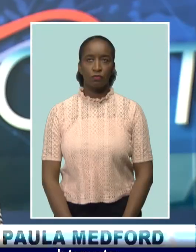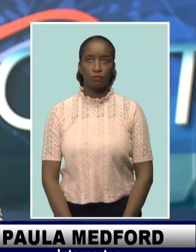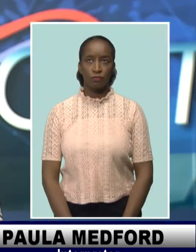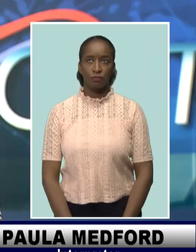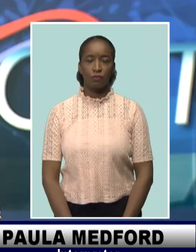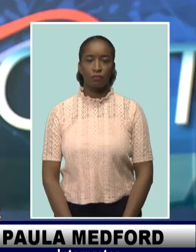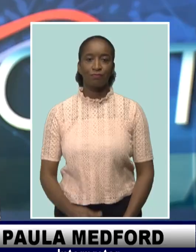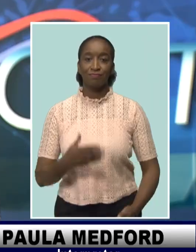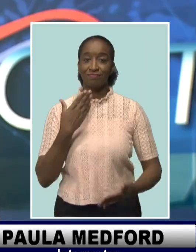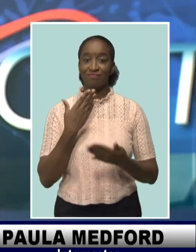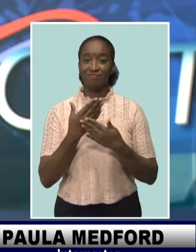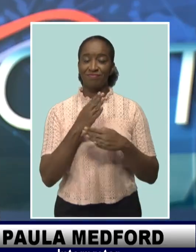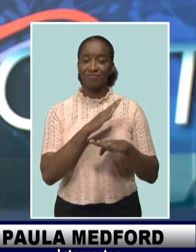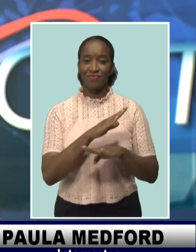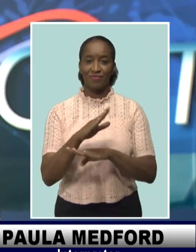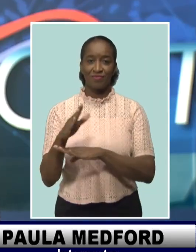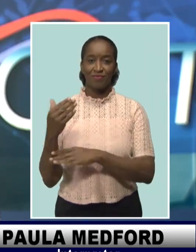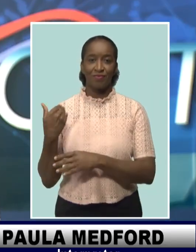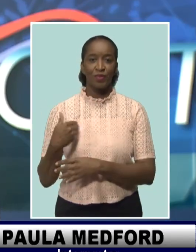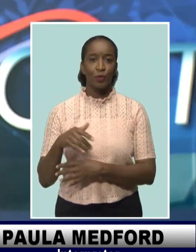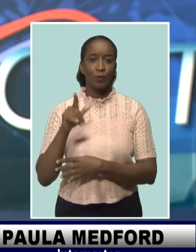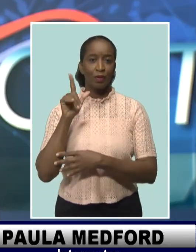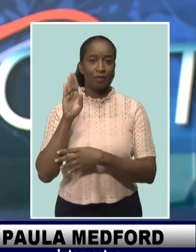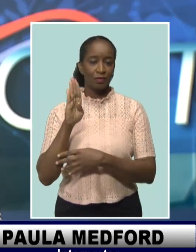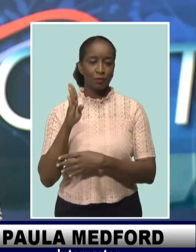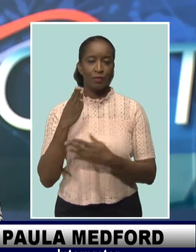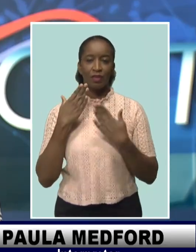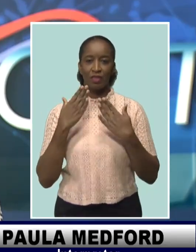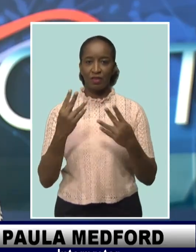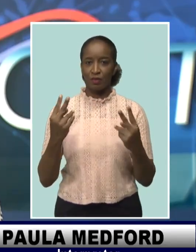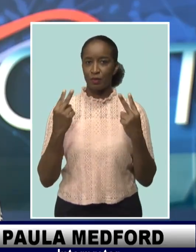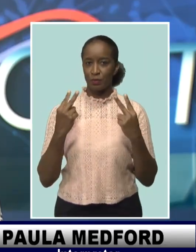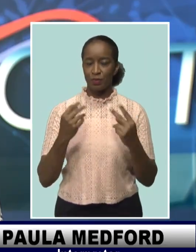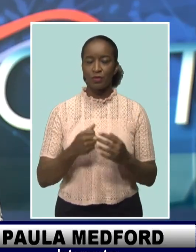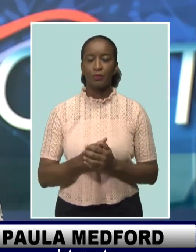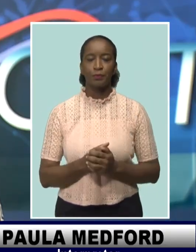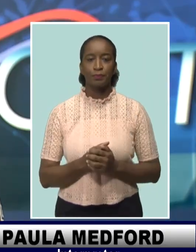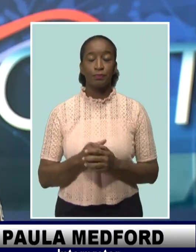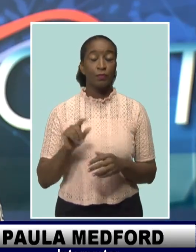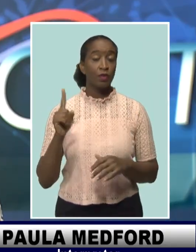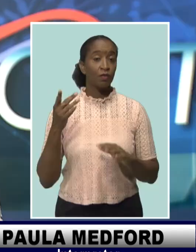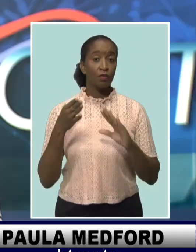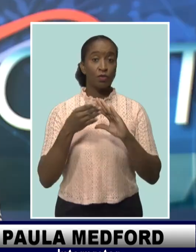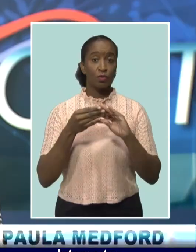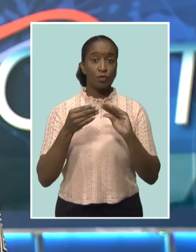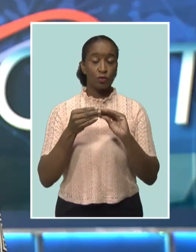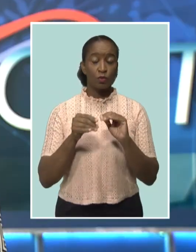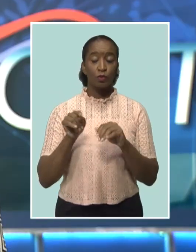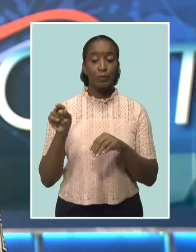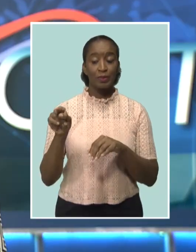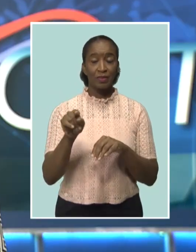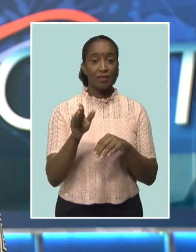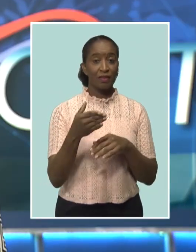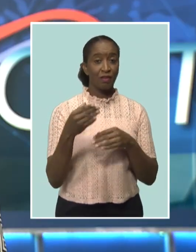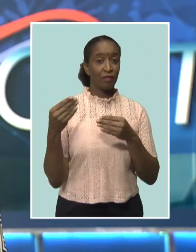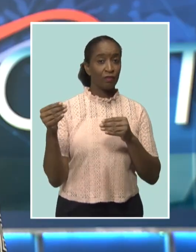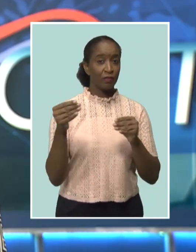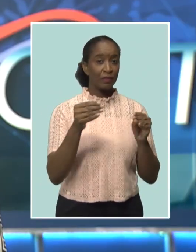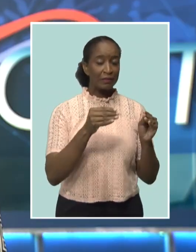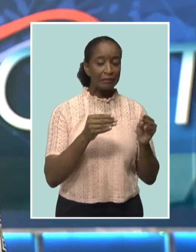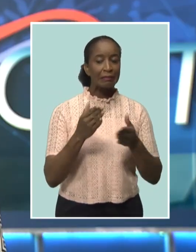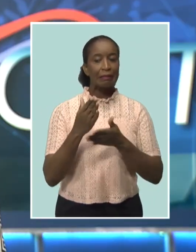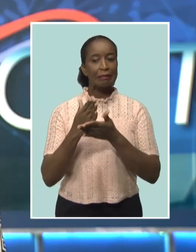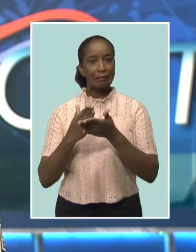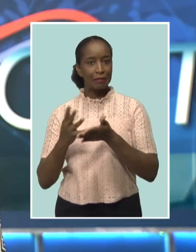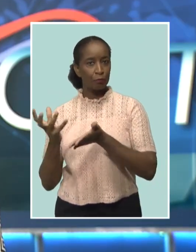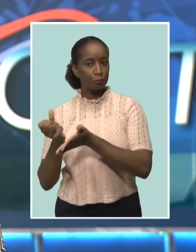Very good evening to you. I'm Lisa Broom. Thank you so much for tuning in. In our top story tonight, mixed reactions from vendors as the Oystins Fish